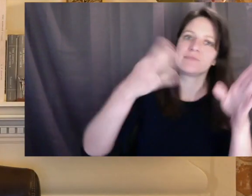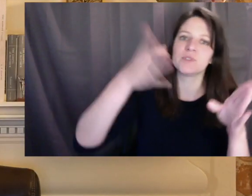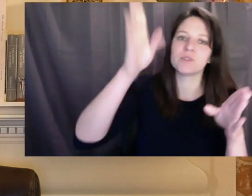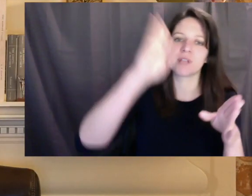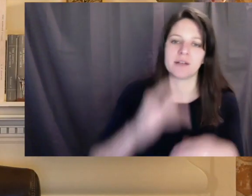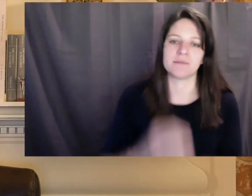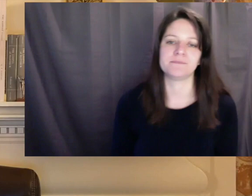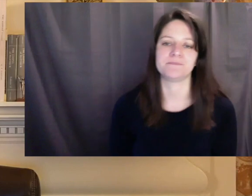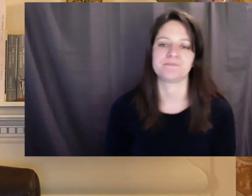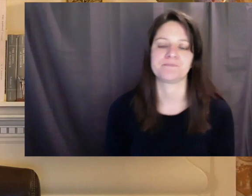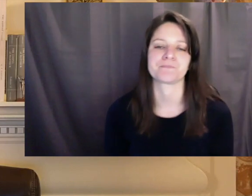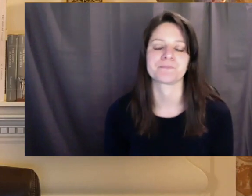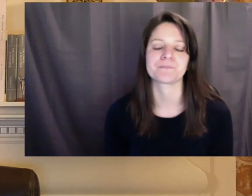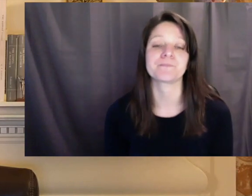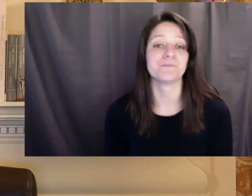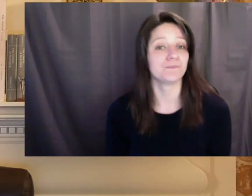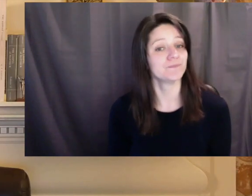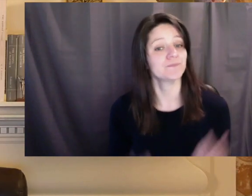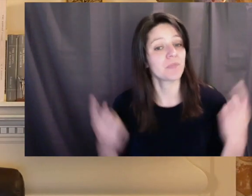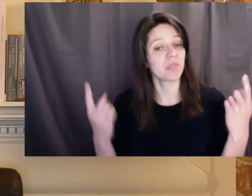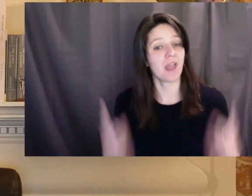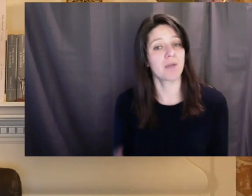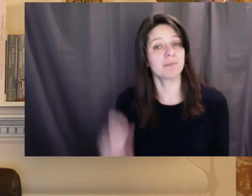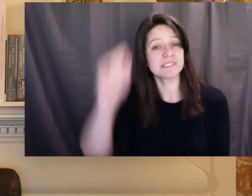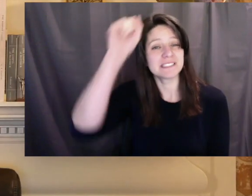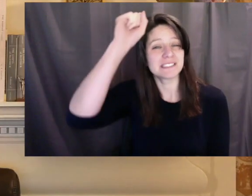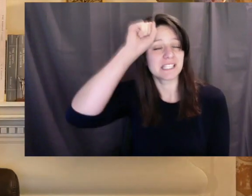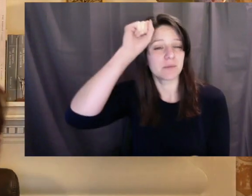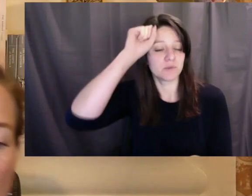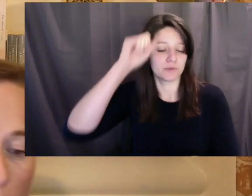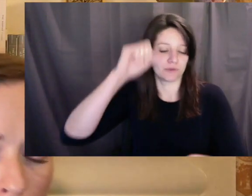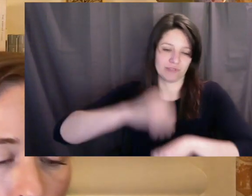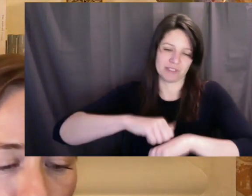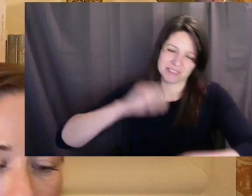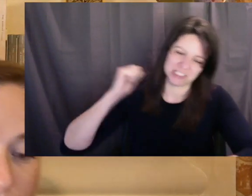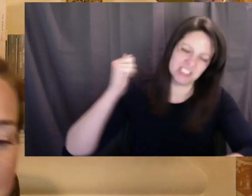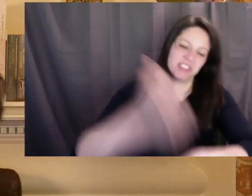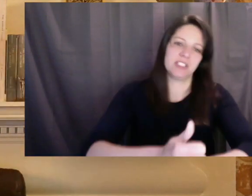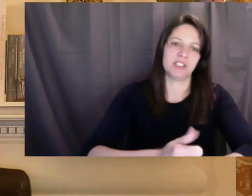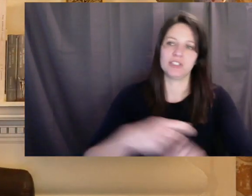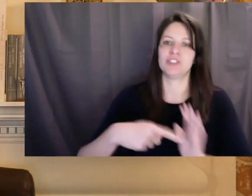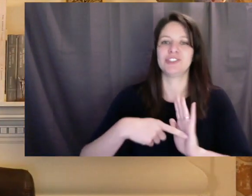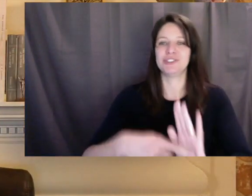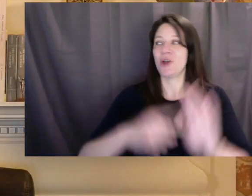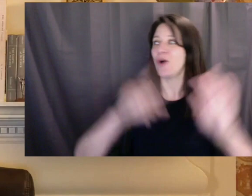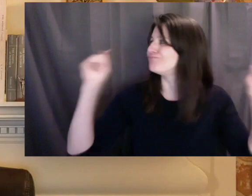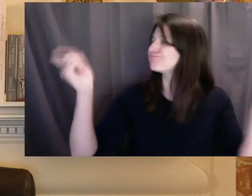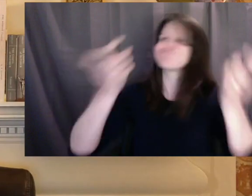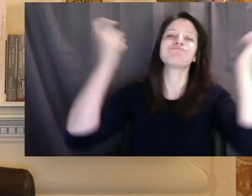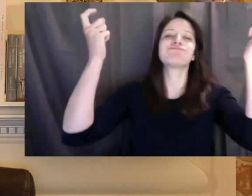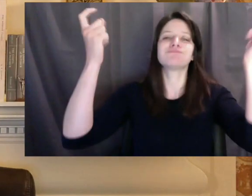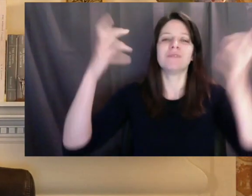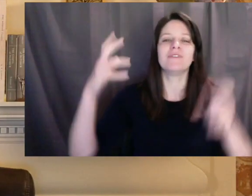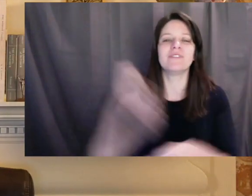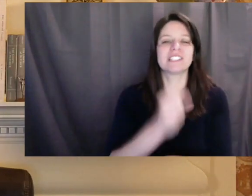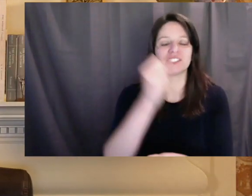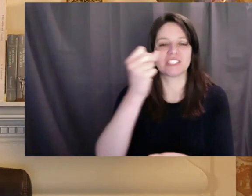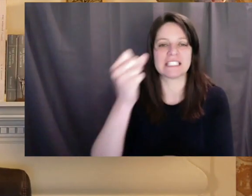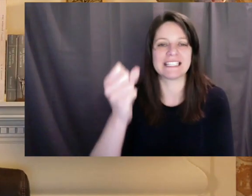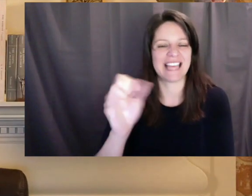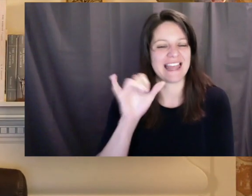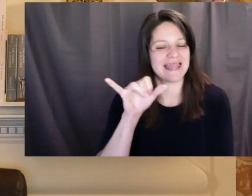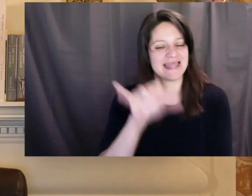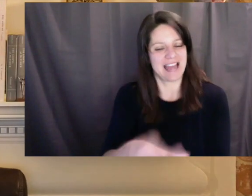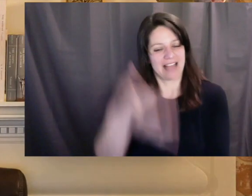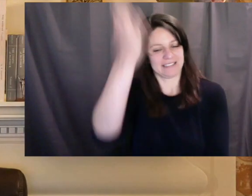have been wholeheartedly turned towards God. Samuel, by raising this Ebenezer stone, recognized their victory